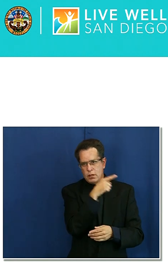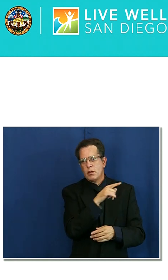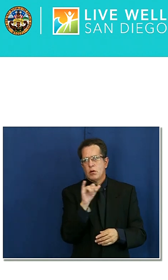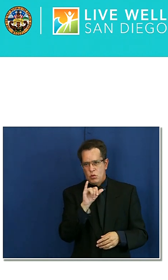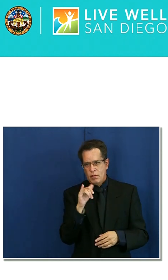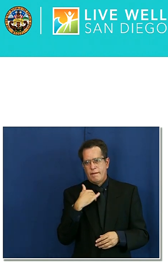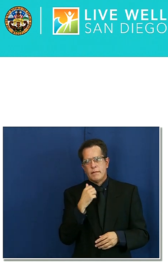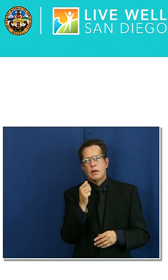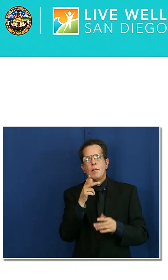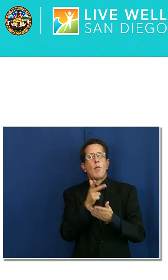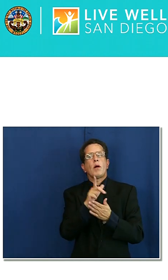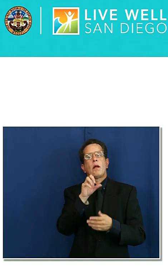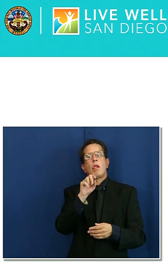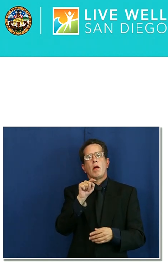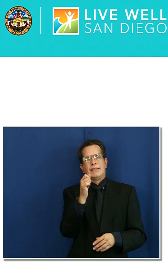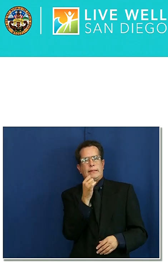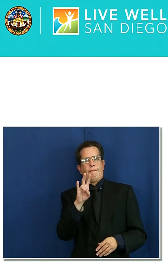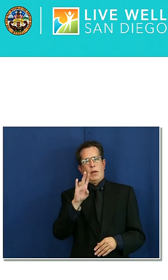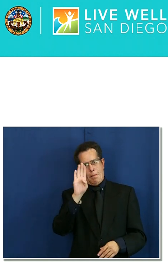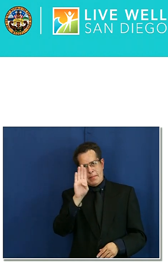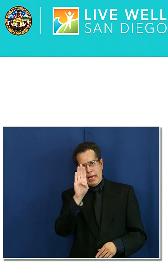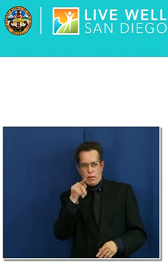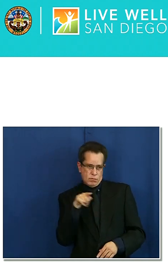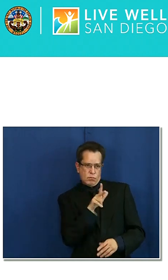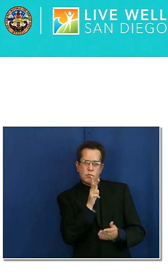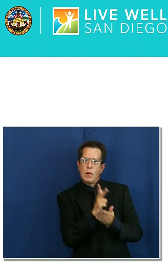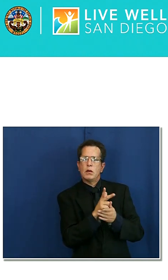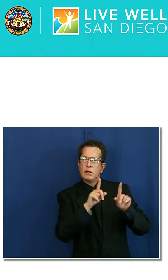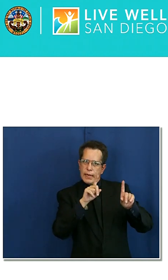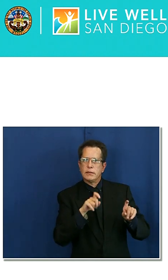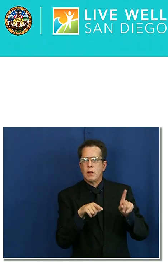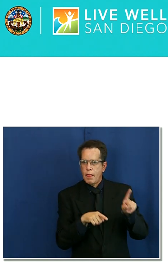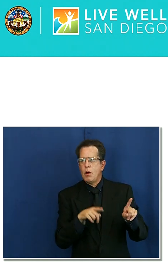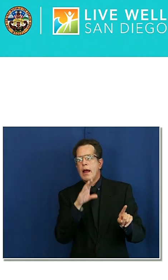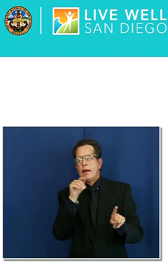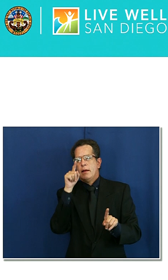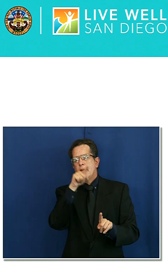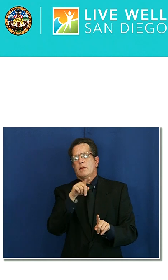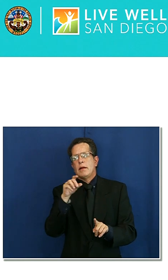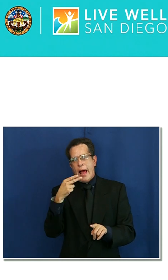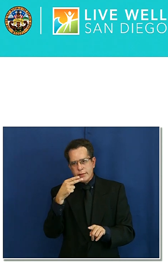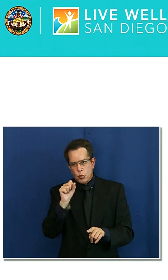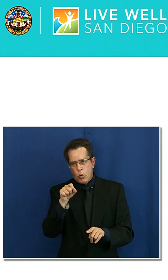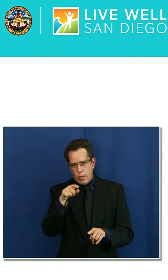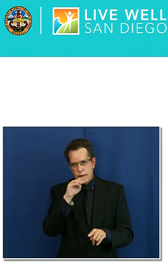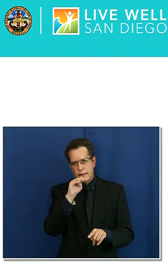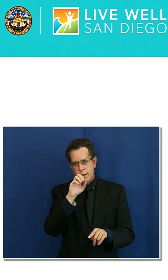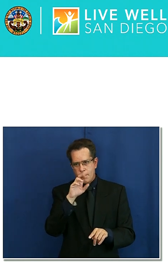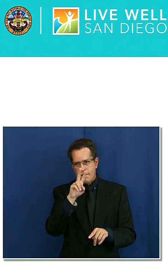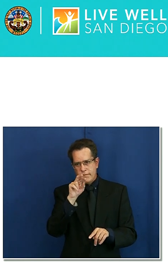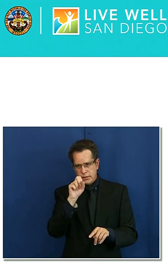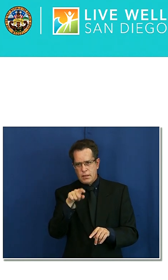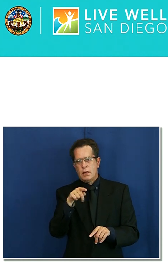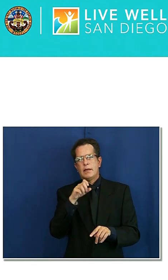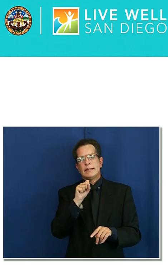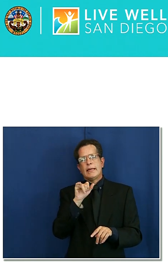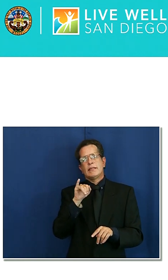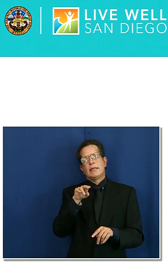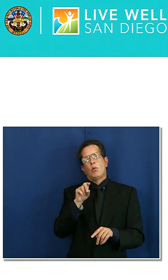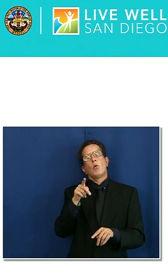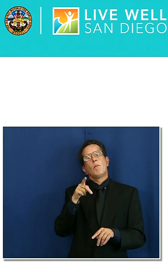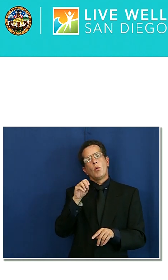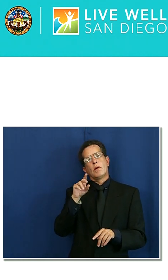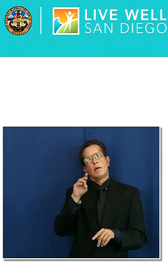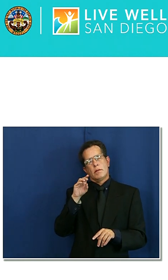17B, and 2 in the South, Mar Vista High School and San Ysidro Port of Entry. You can get details. These are all open either 5 or 7